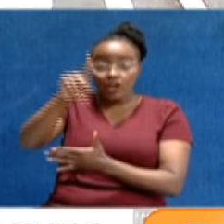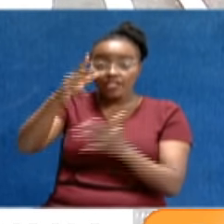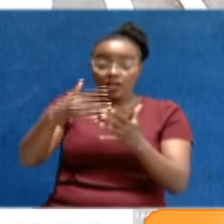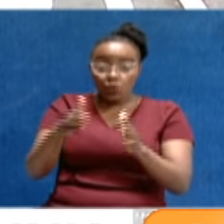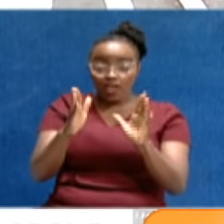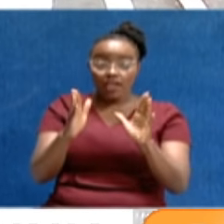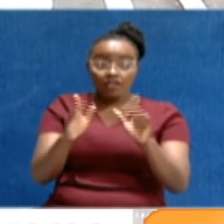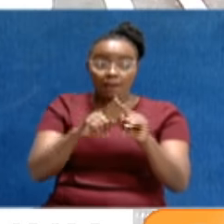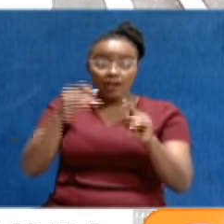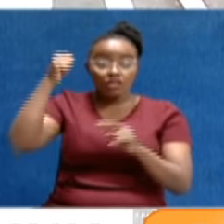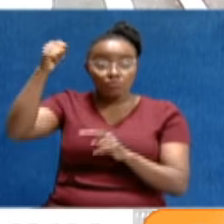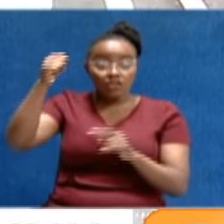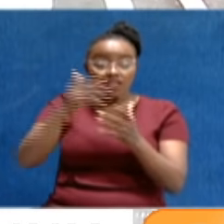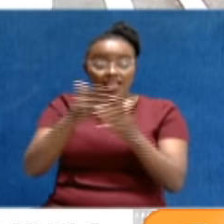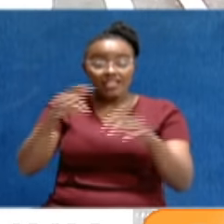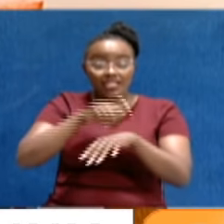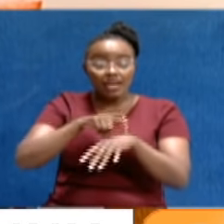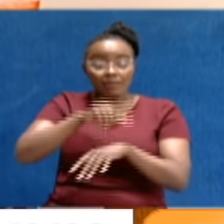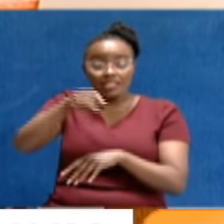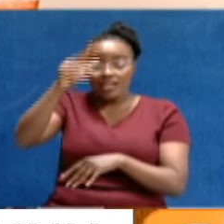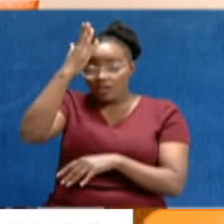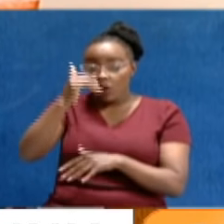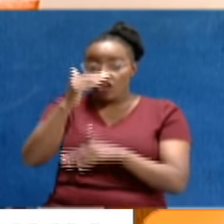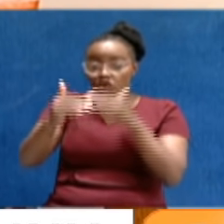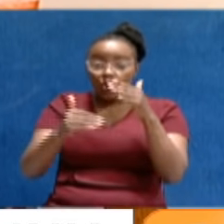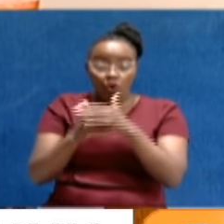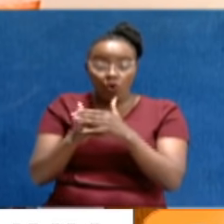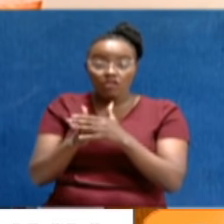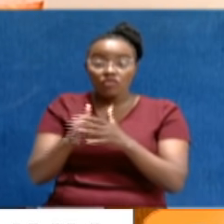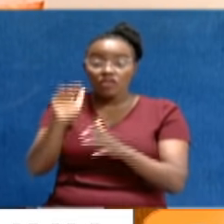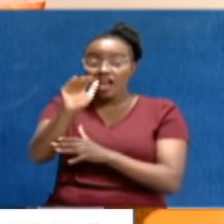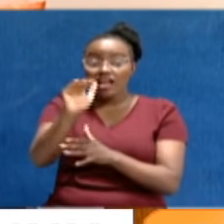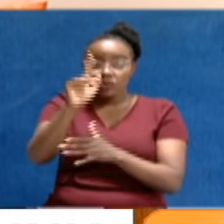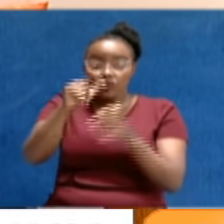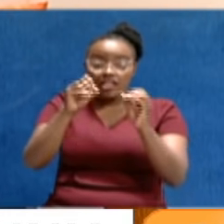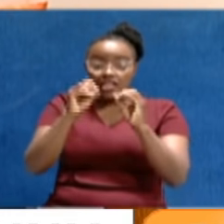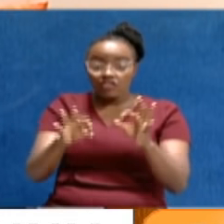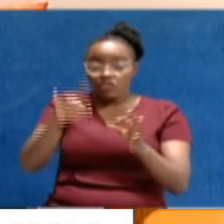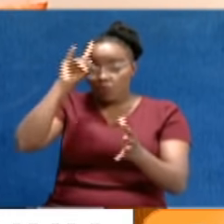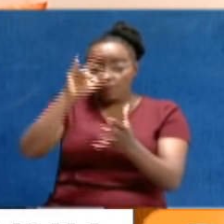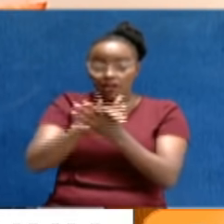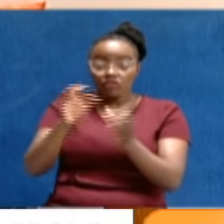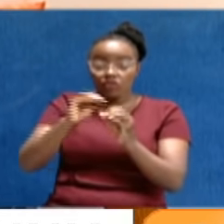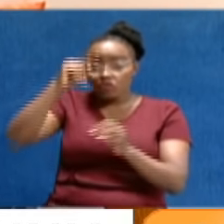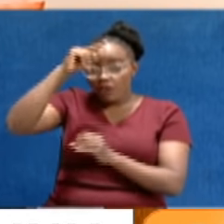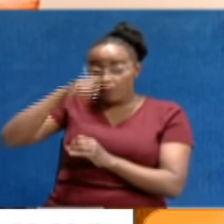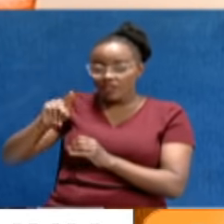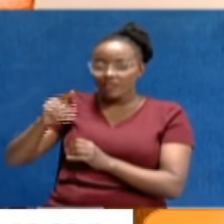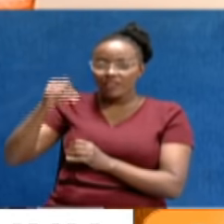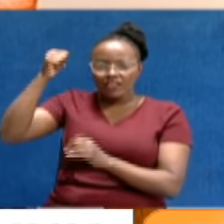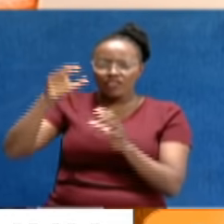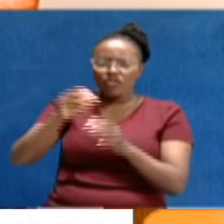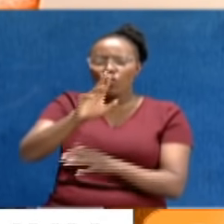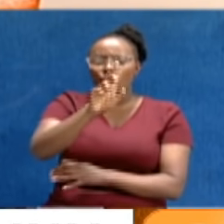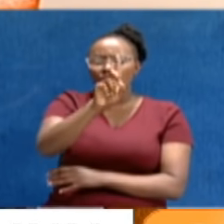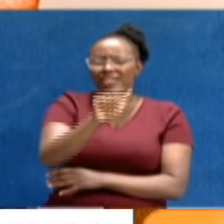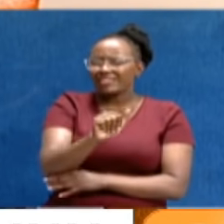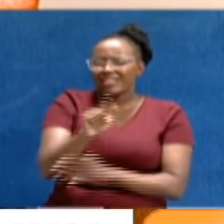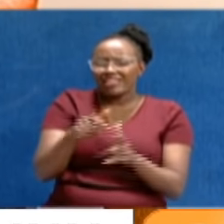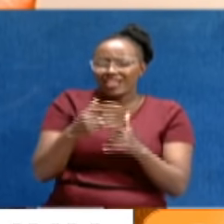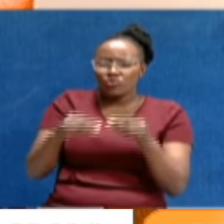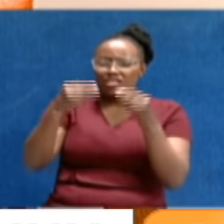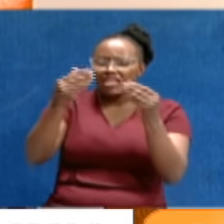saying the right time. Any time is right. Because all and maybe if you do not believe in the policies of a party, UDA, is to actually